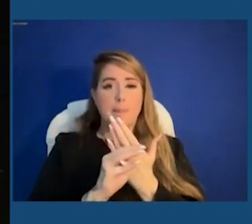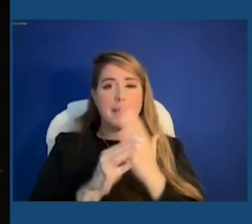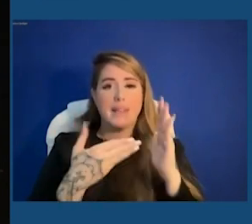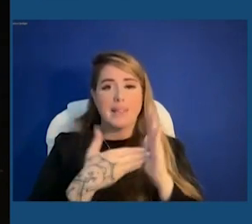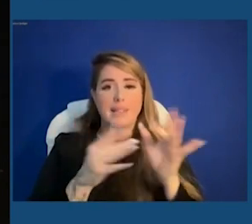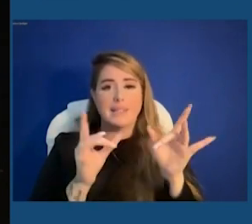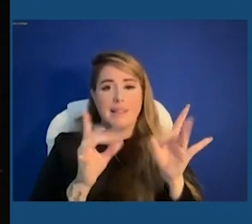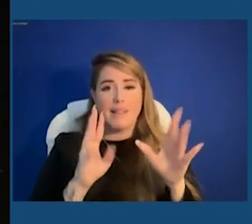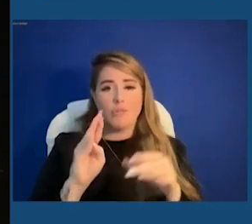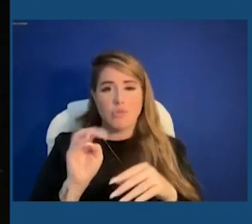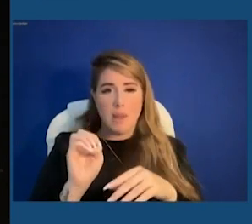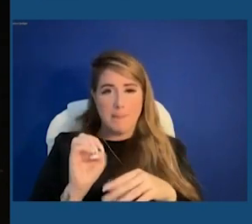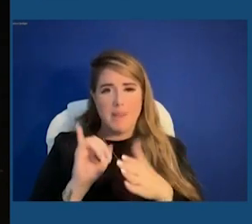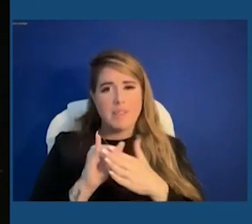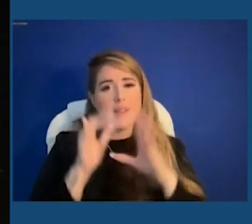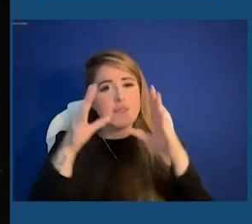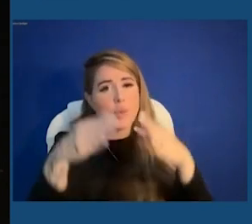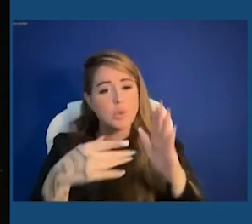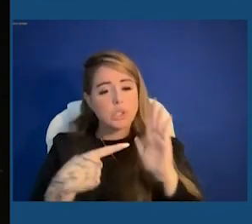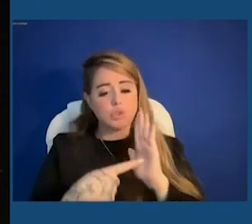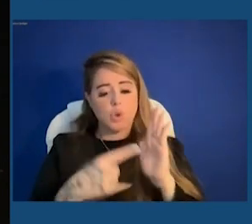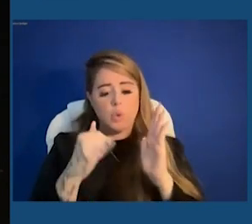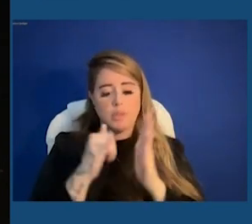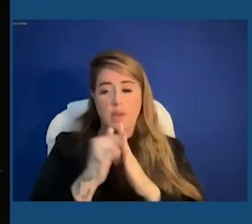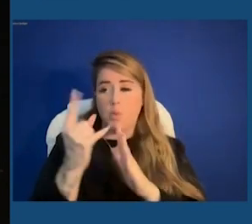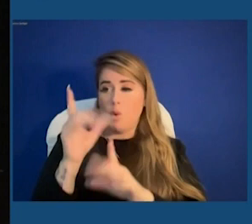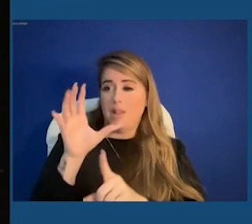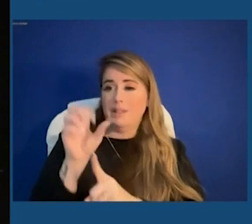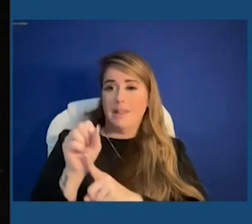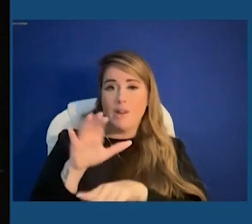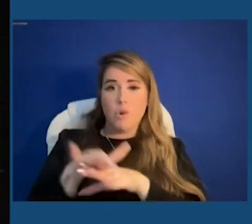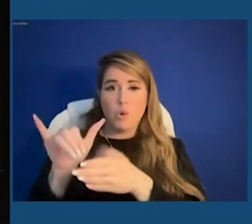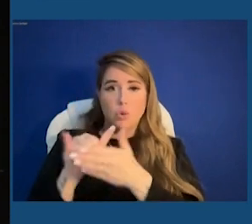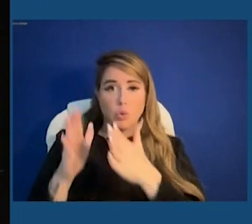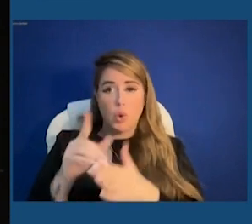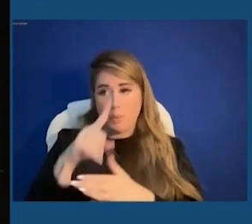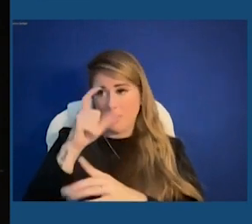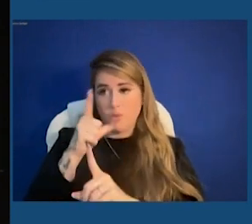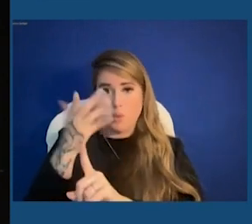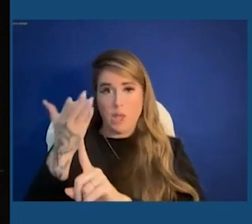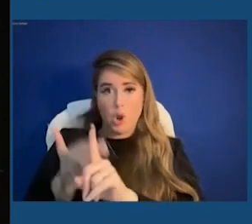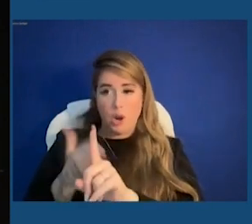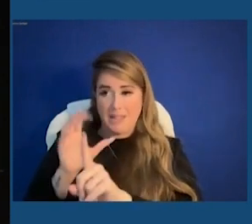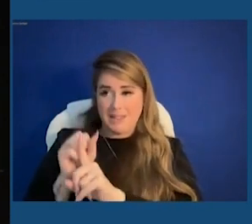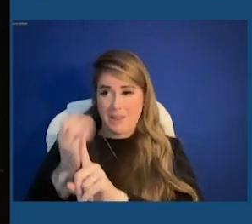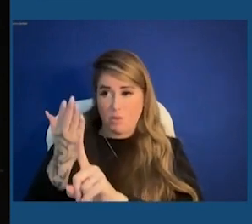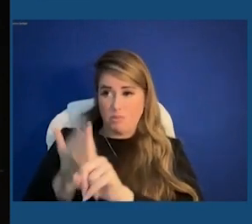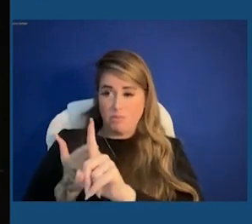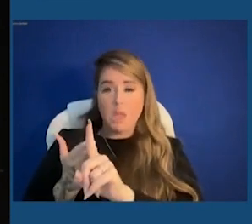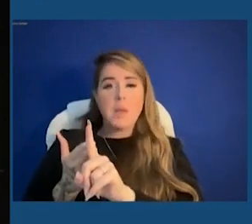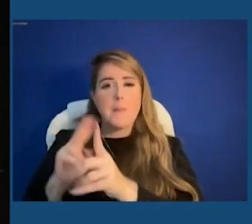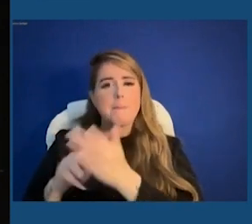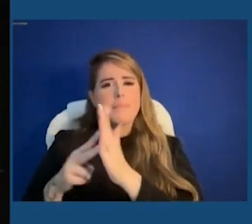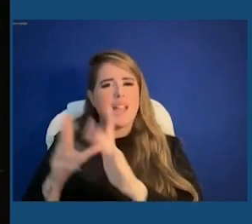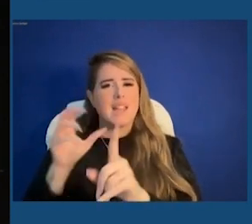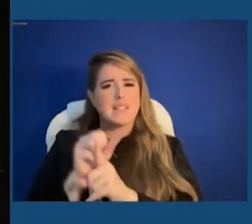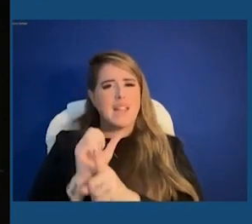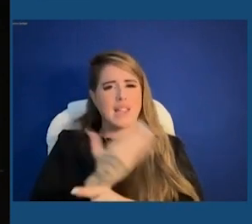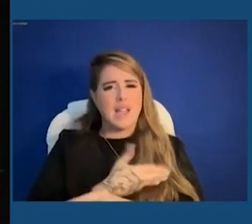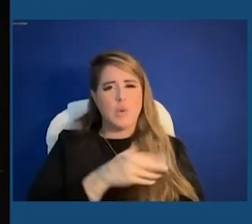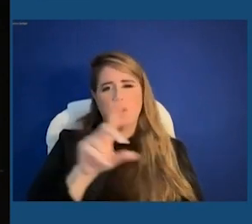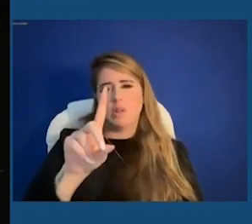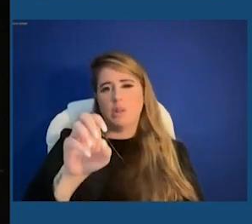on showing that an attack on one New Yorker because of who they are is an attack on the very fabric of our democracy, of our city